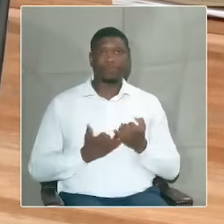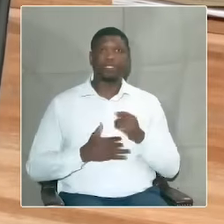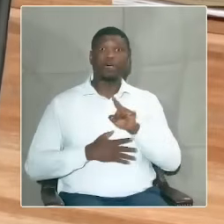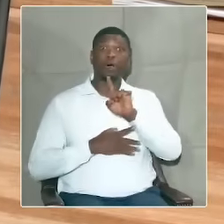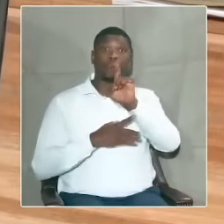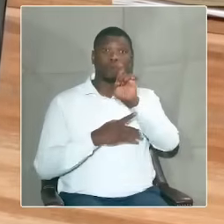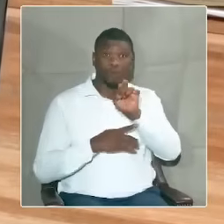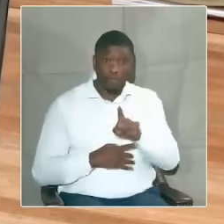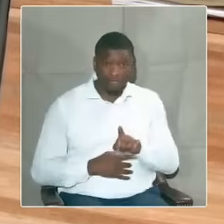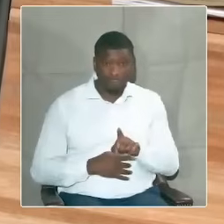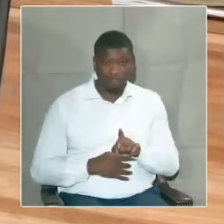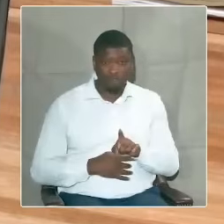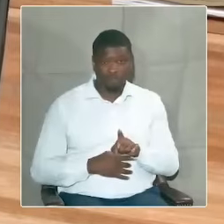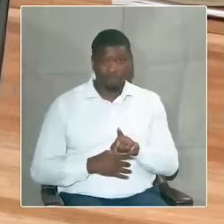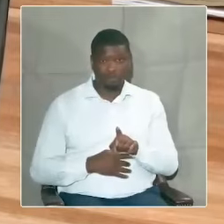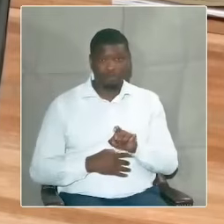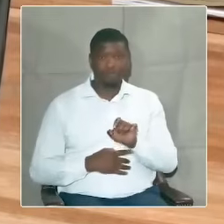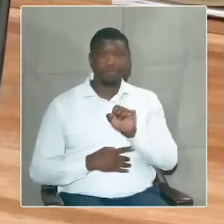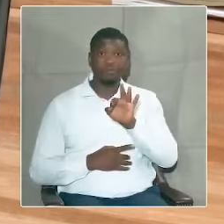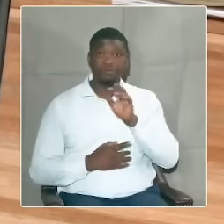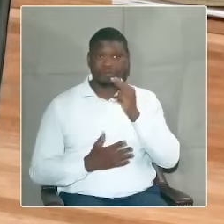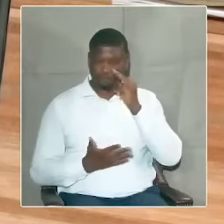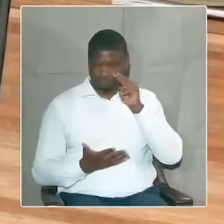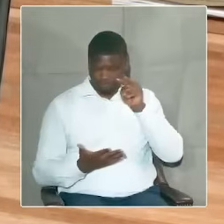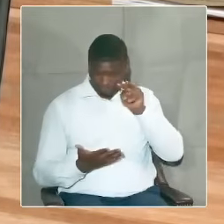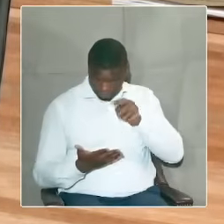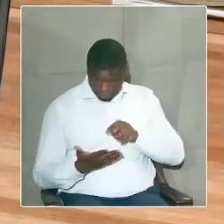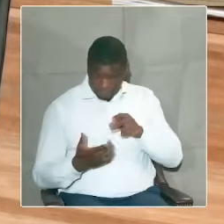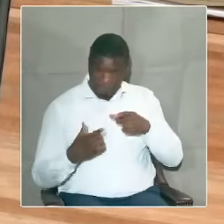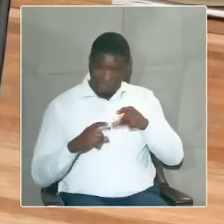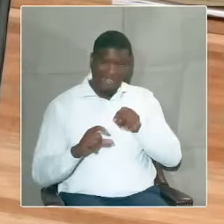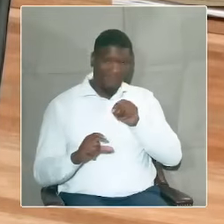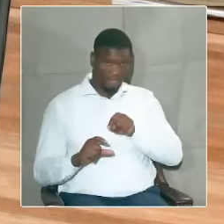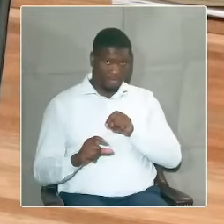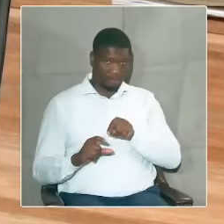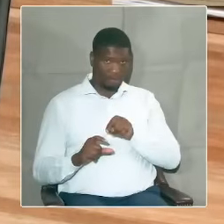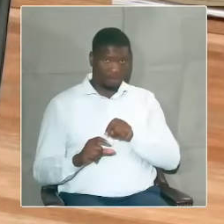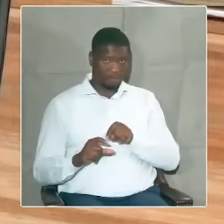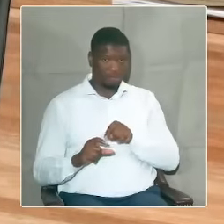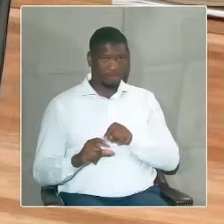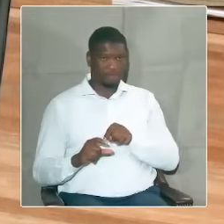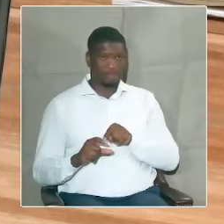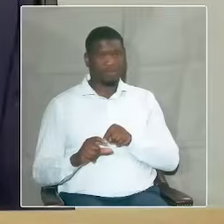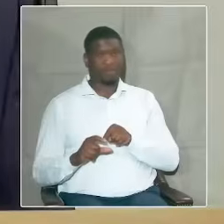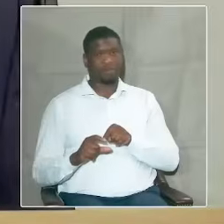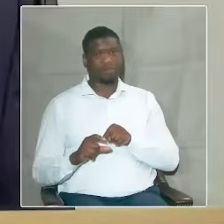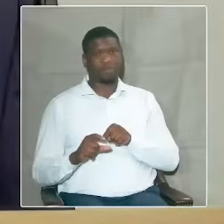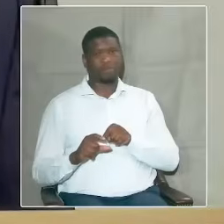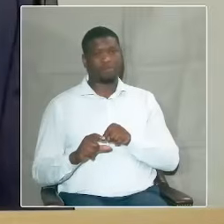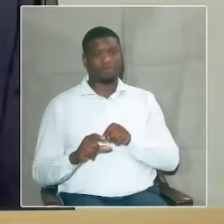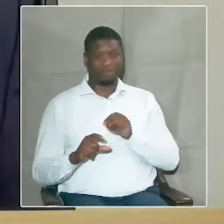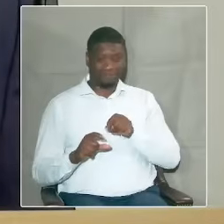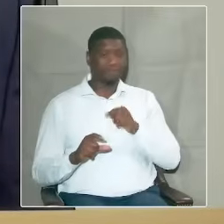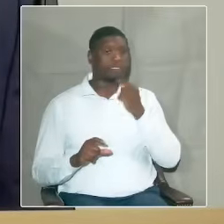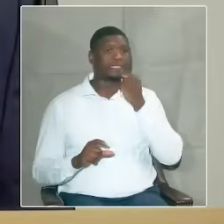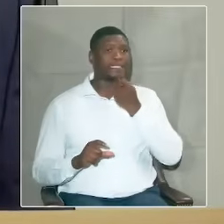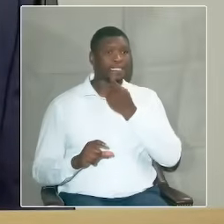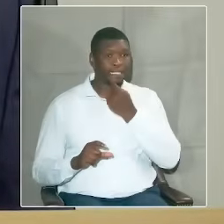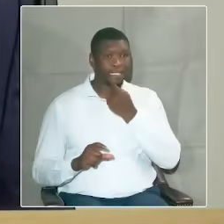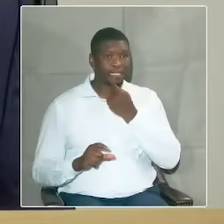question that I'm asking you is this. If you look at this paragraph, it says the